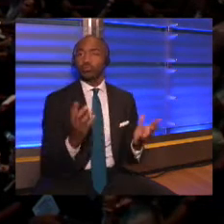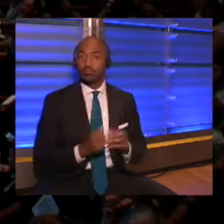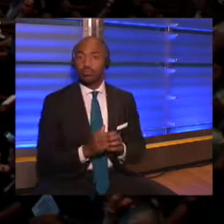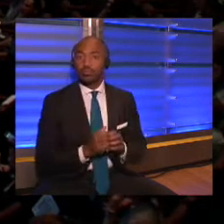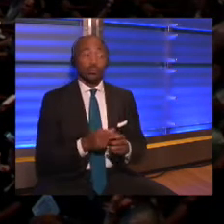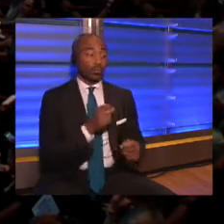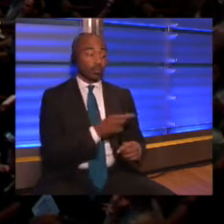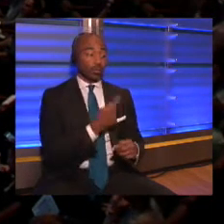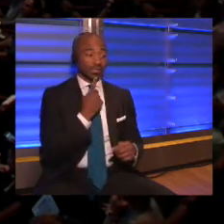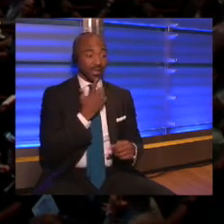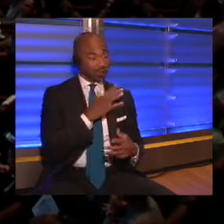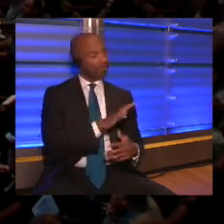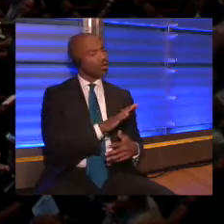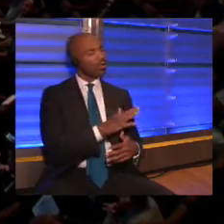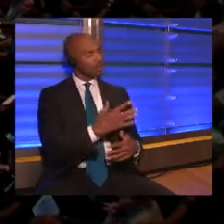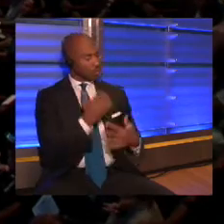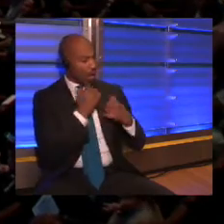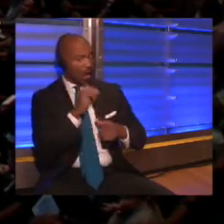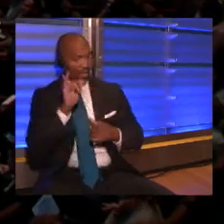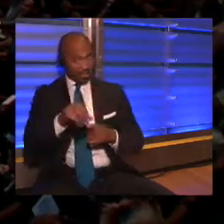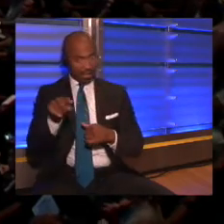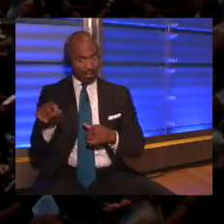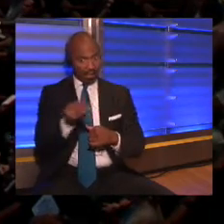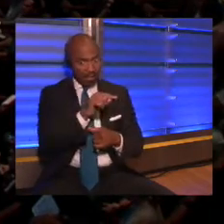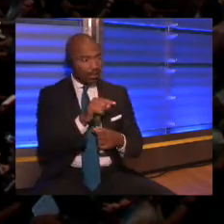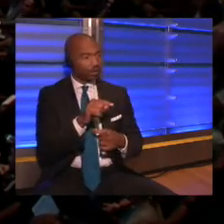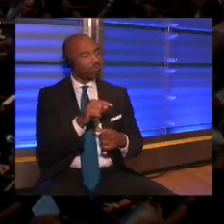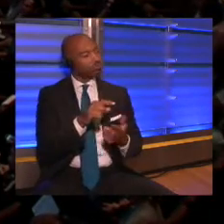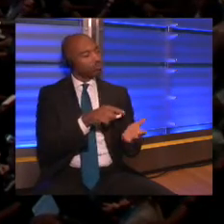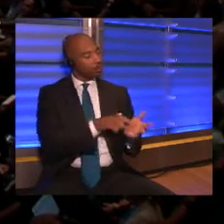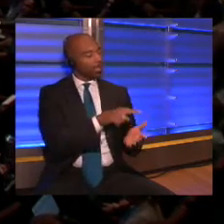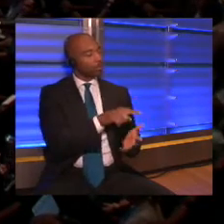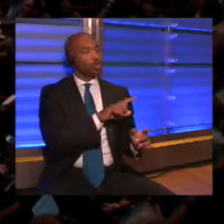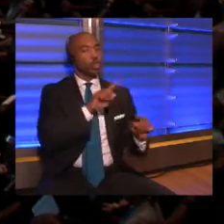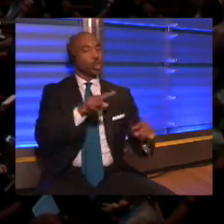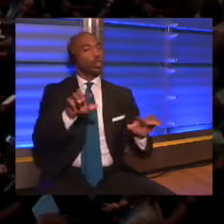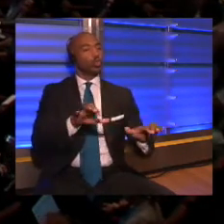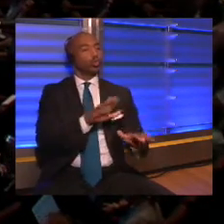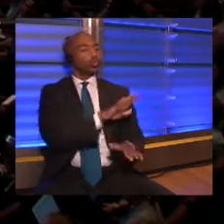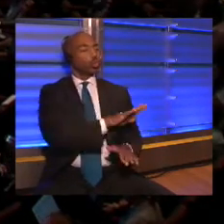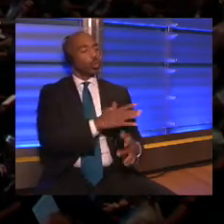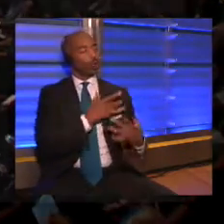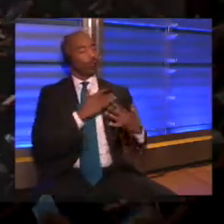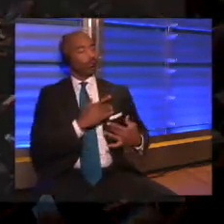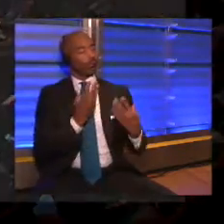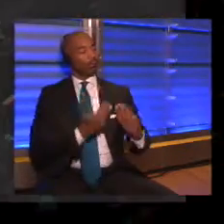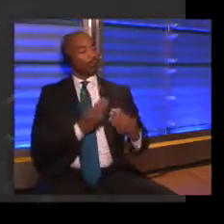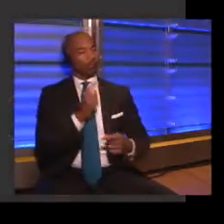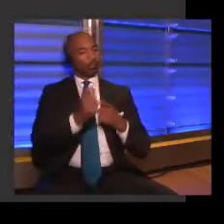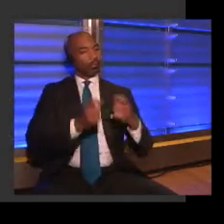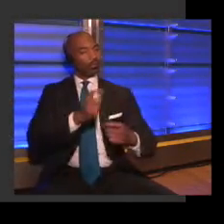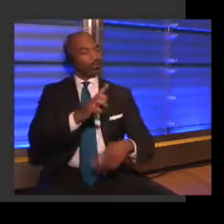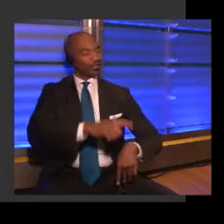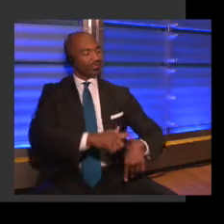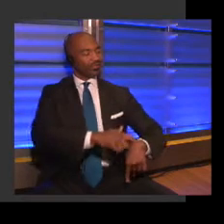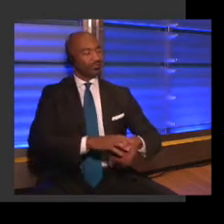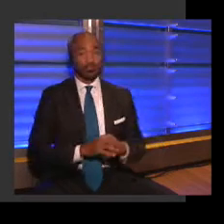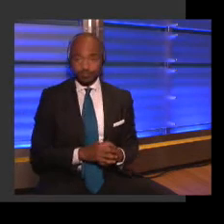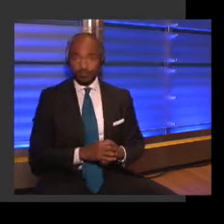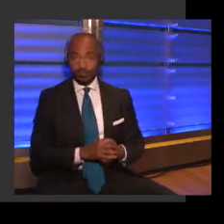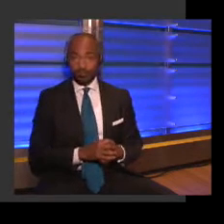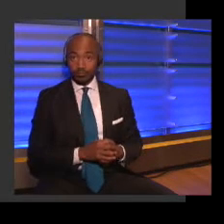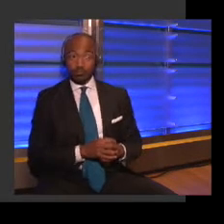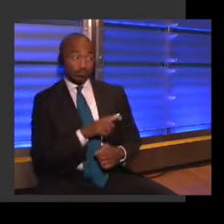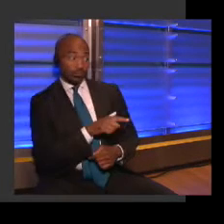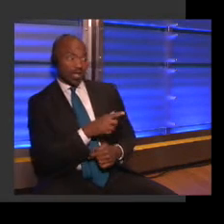give time for causes that they care about on company time. We pay them to go do it. We give people time to be healthy and